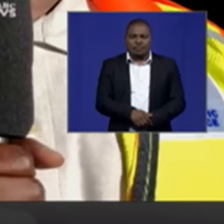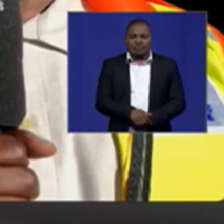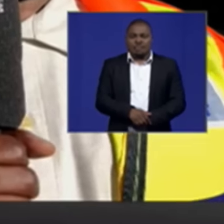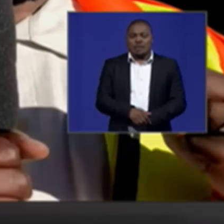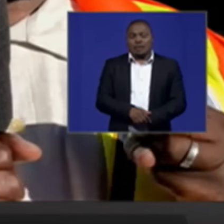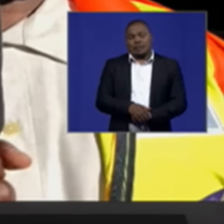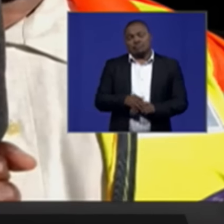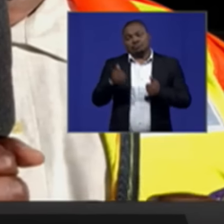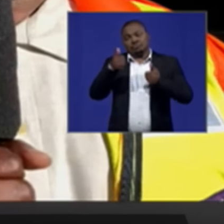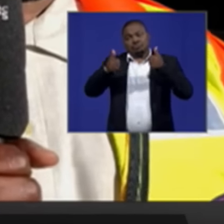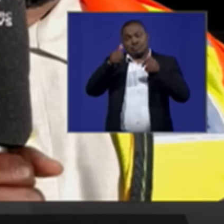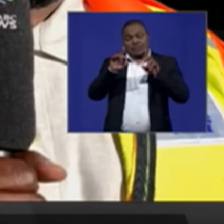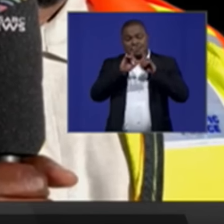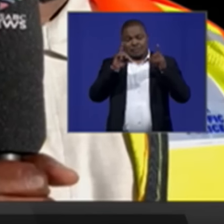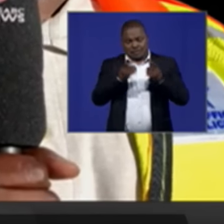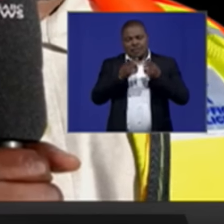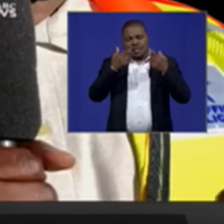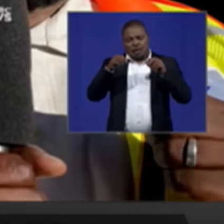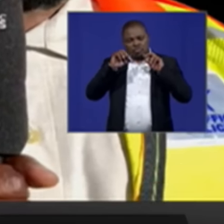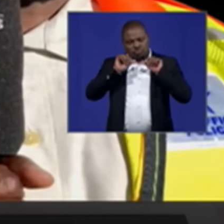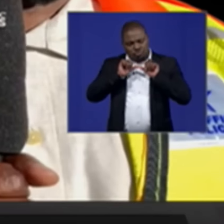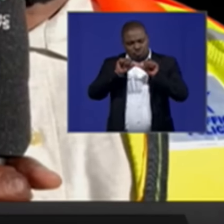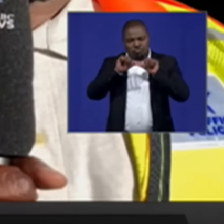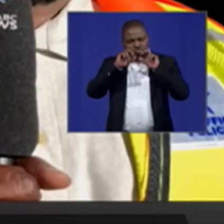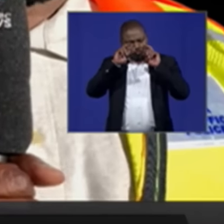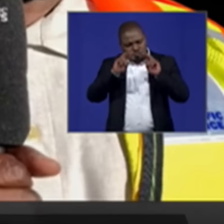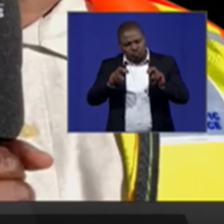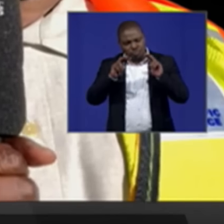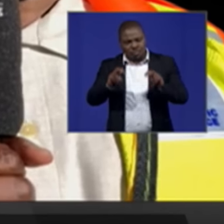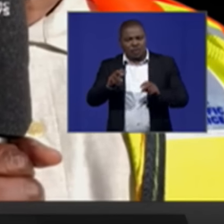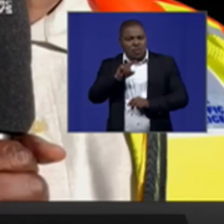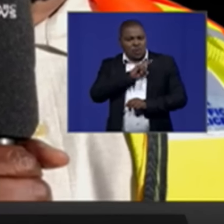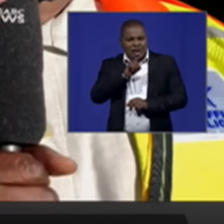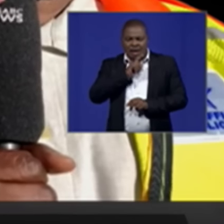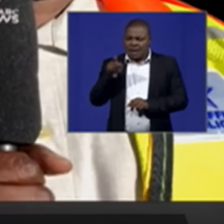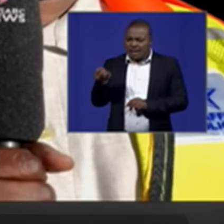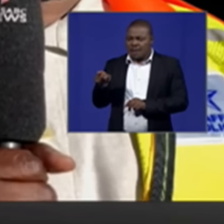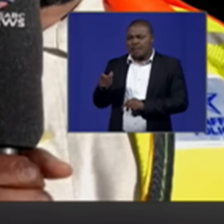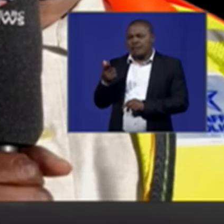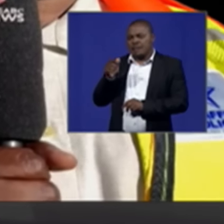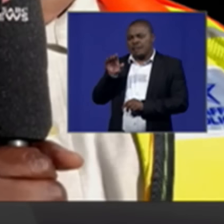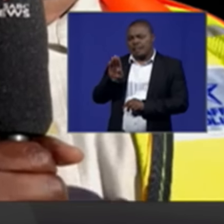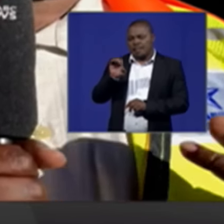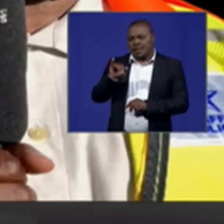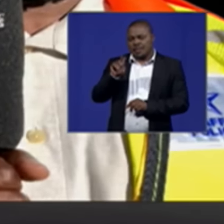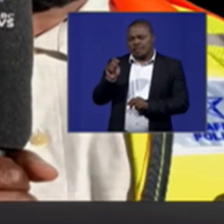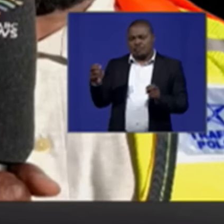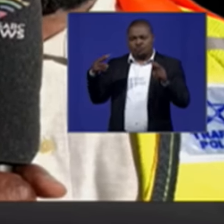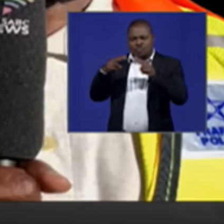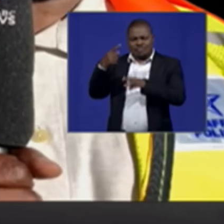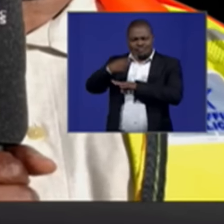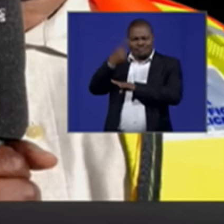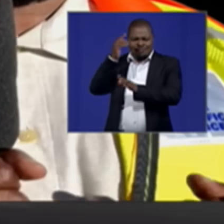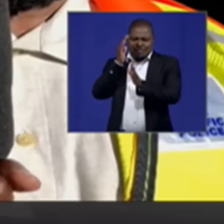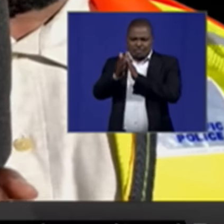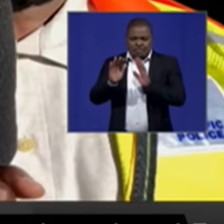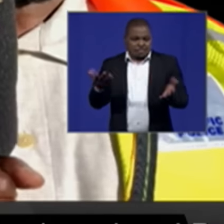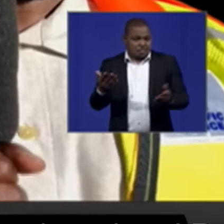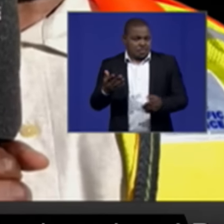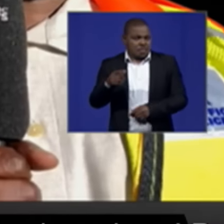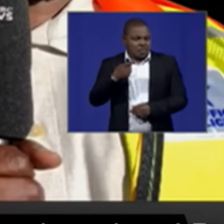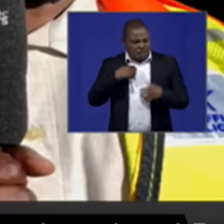Batlhankedi ba rona ba lefapha ba tsweletse ka dipatlisiso tsa nako e bese e kgabagantseng molelwaneng wa Aforika Borwa. Re tshwenywa ke gore